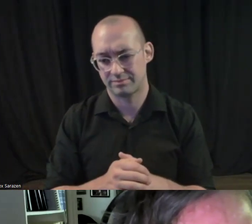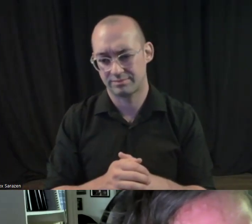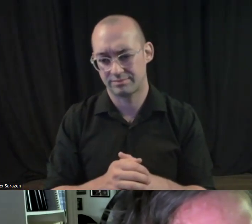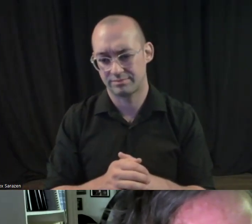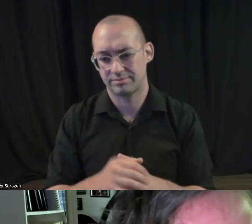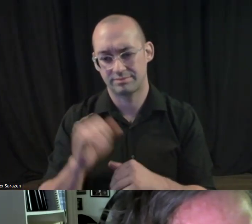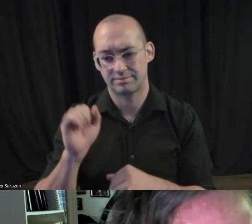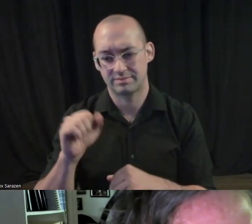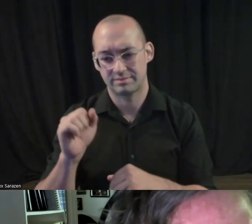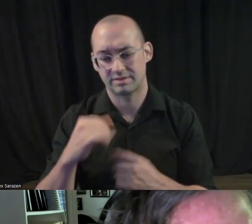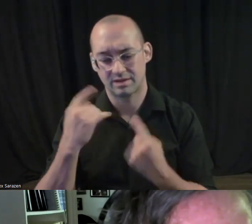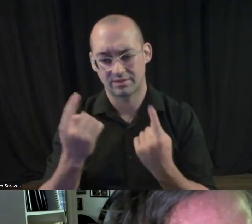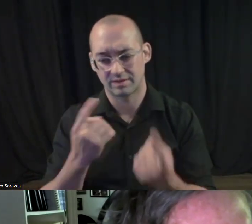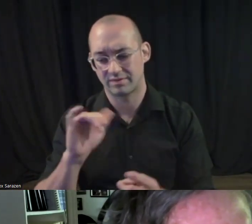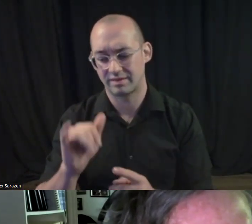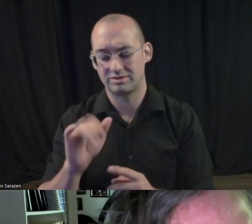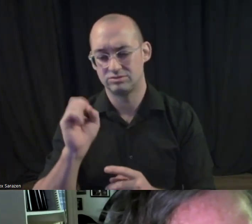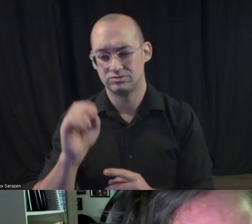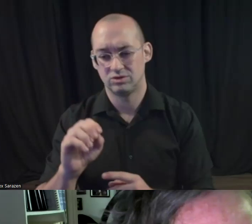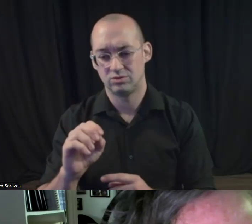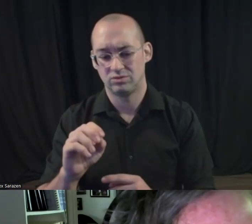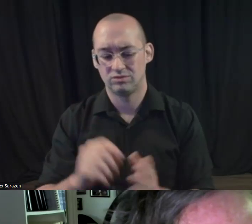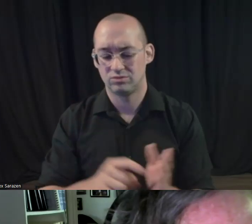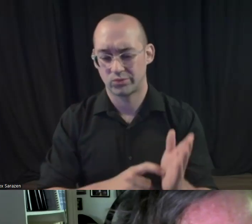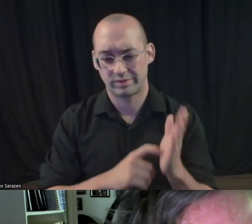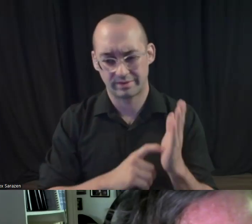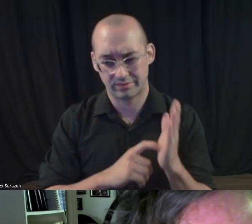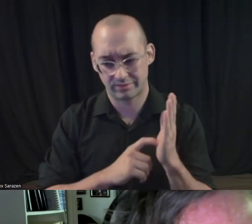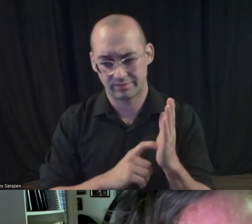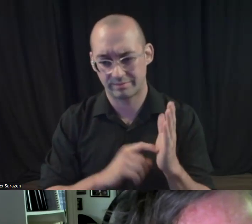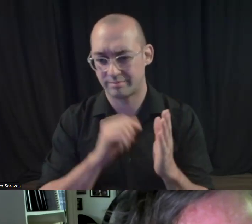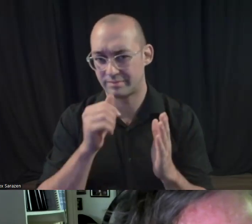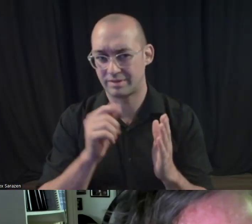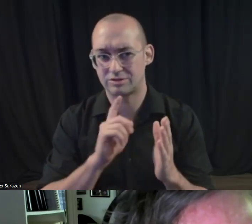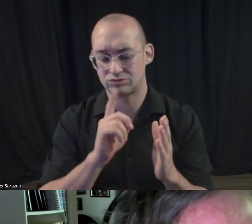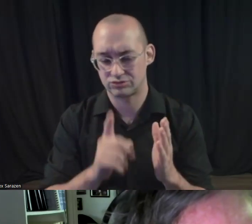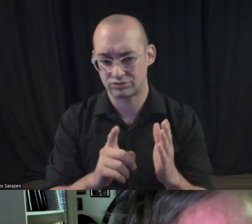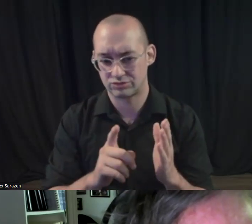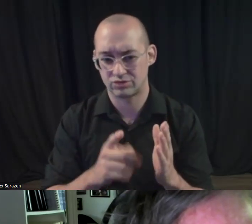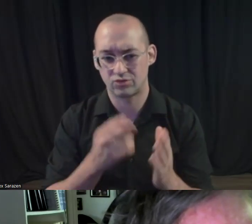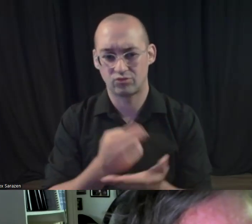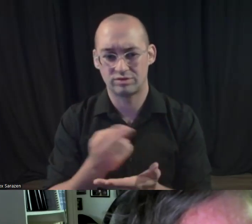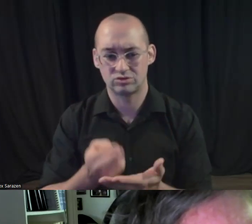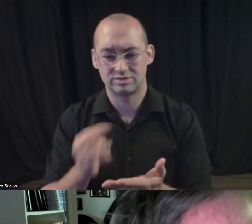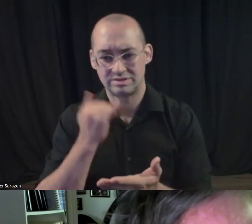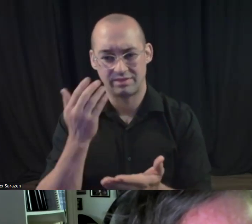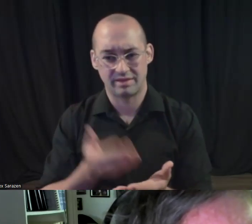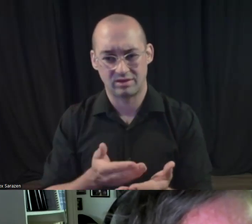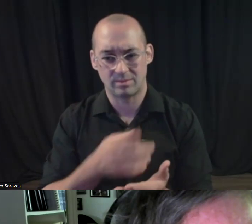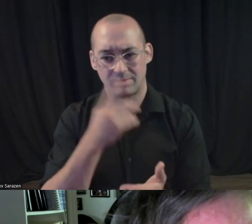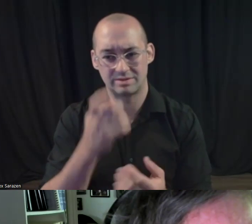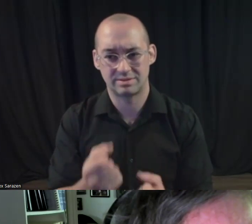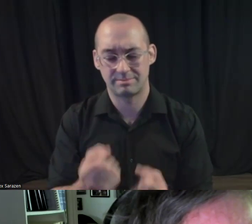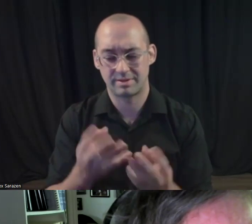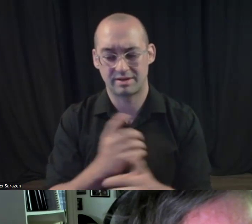Yeah, I think that is so necessary, and I'm not sure the resource exists because there are so many different